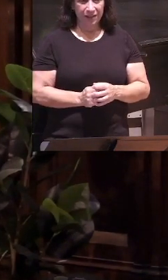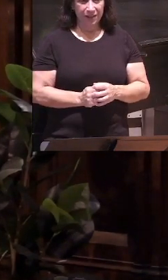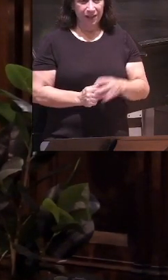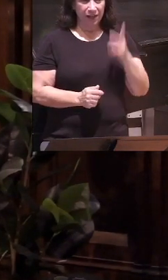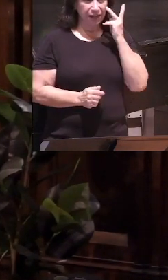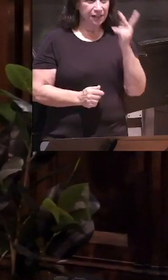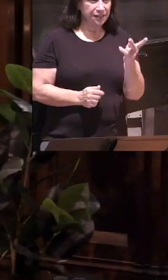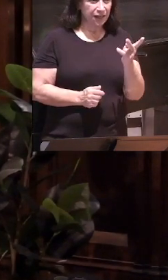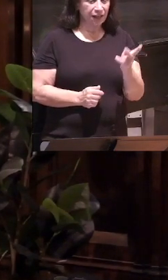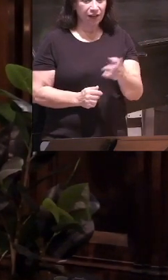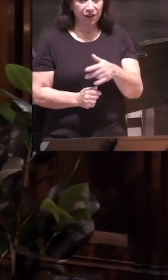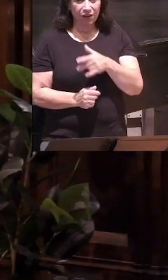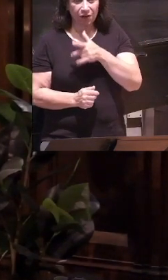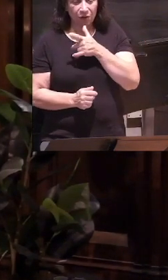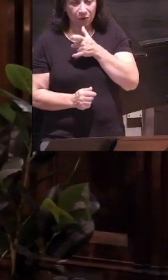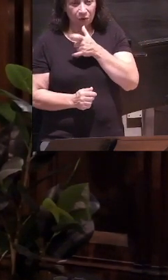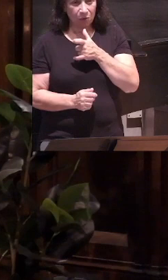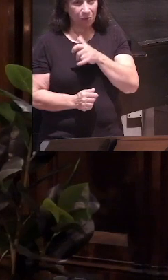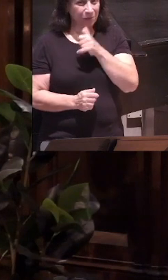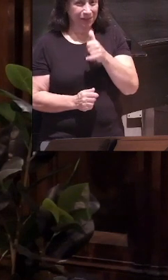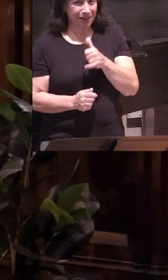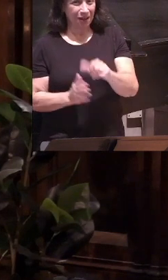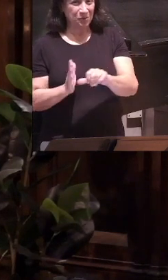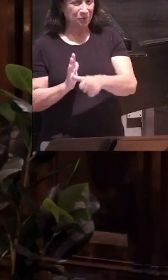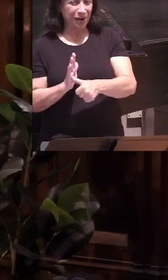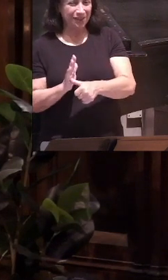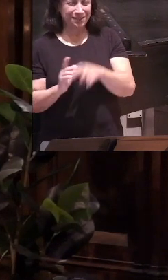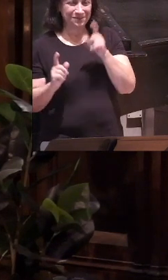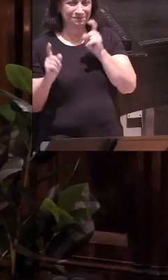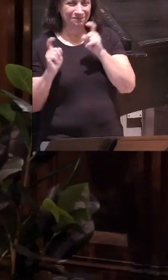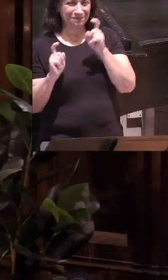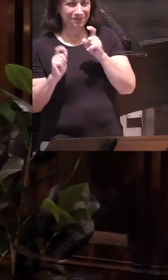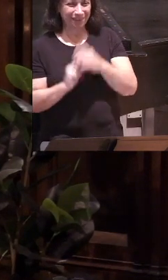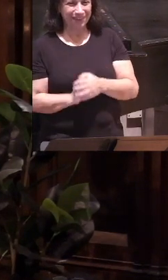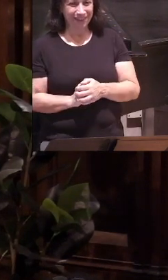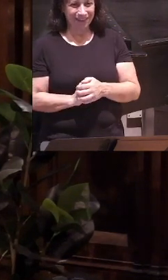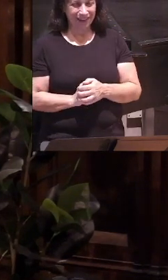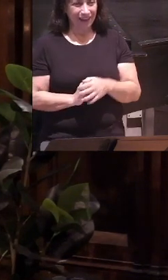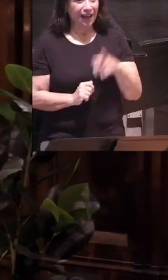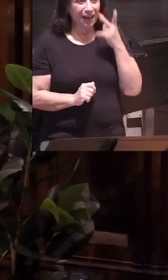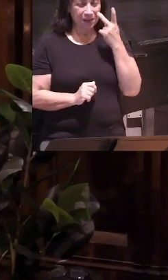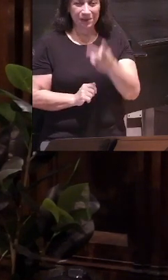who was not easily impressed, would be impressed.